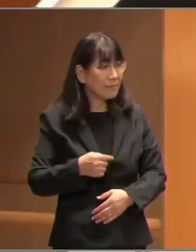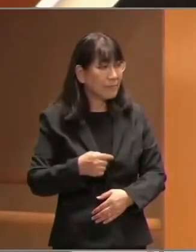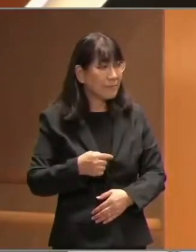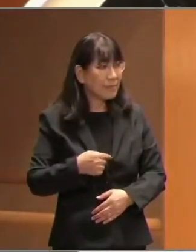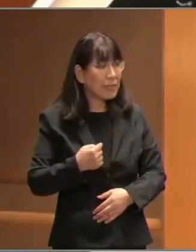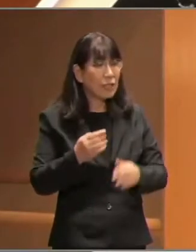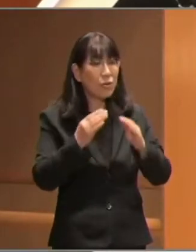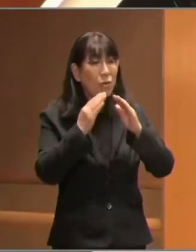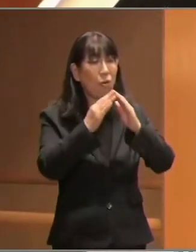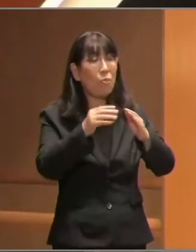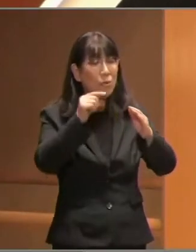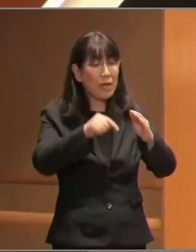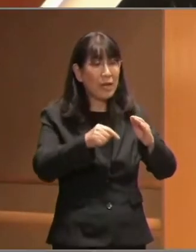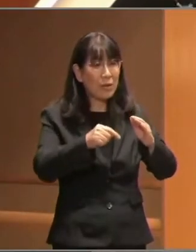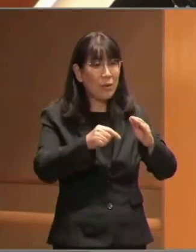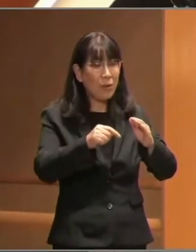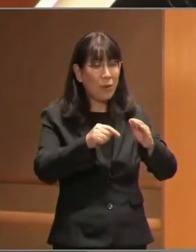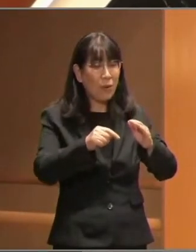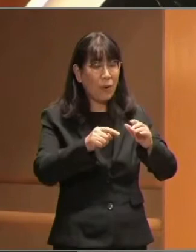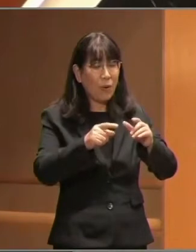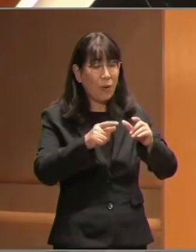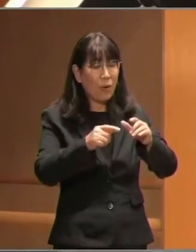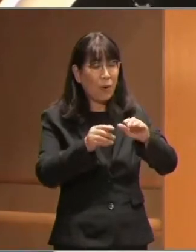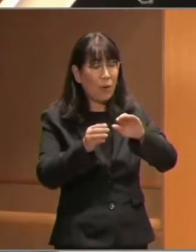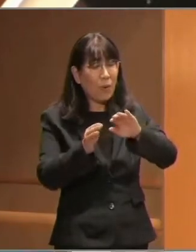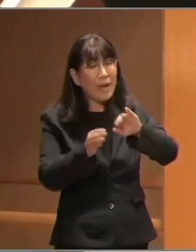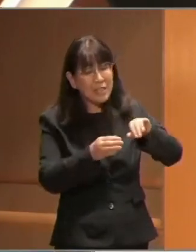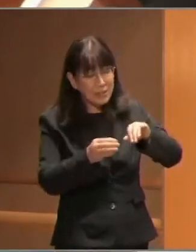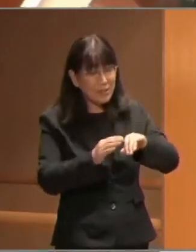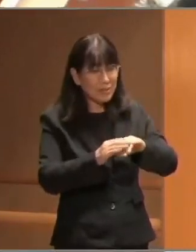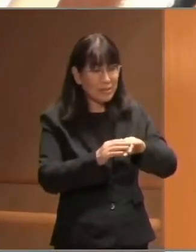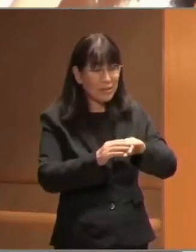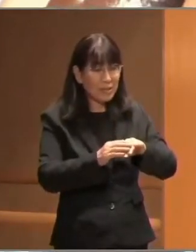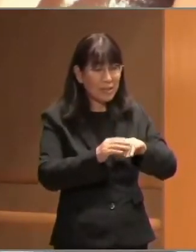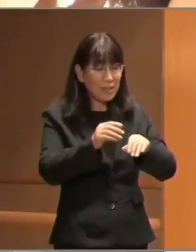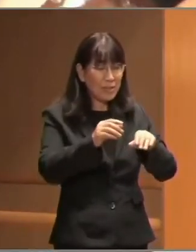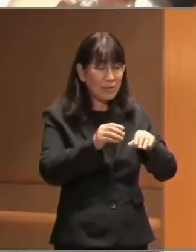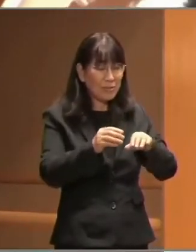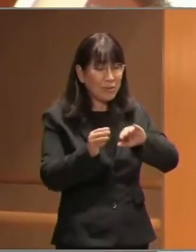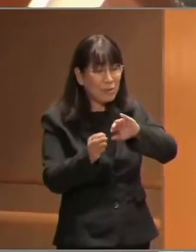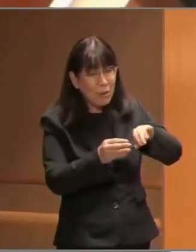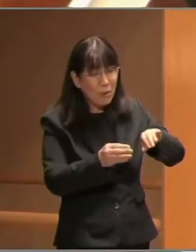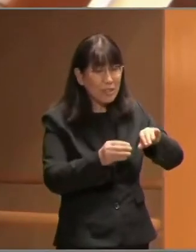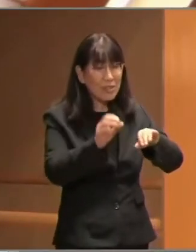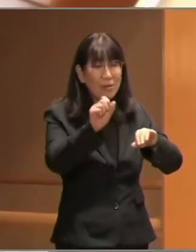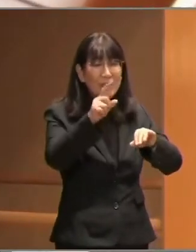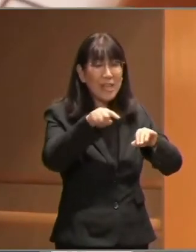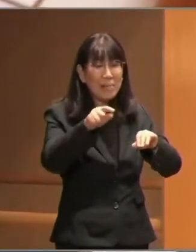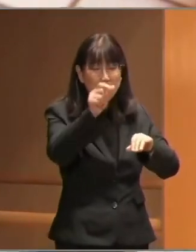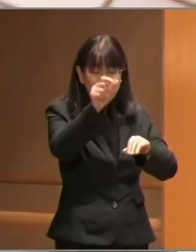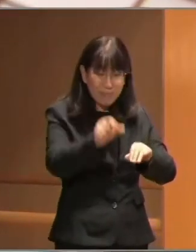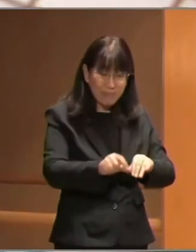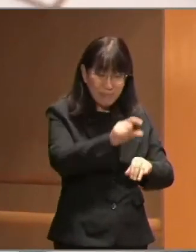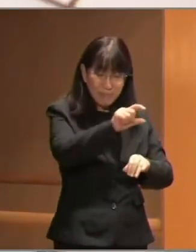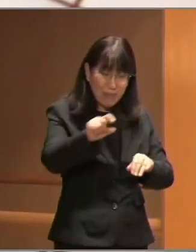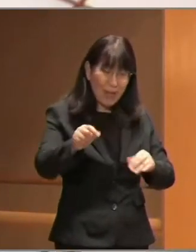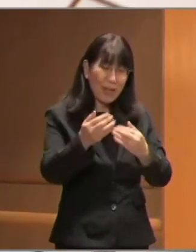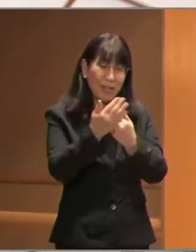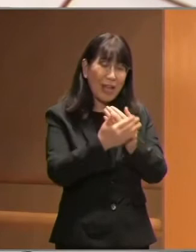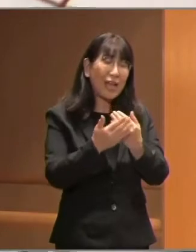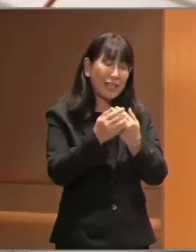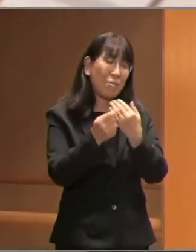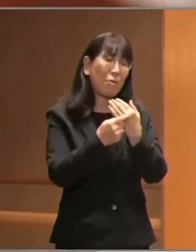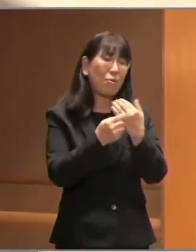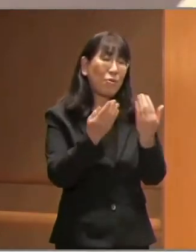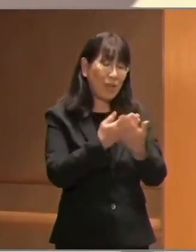this is one of the Japanese room in the paper mill of the Kigami Kobo that I own. And the